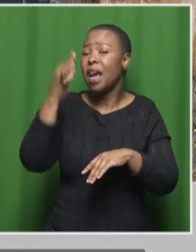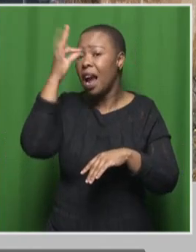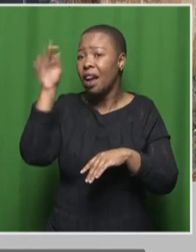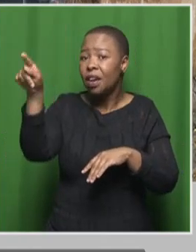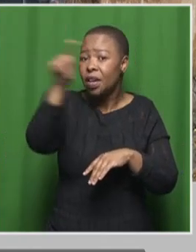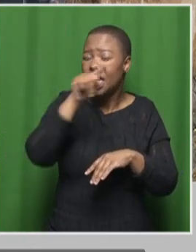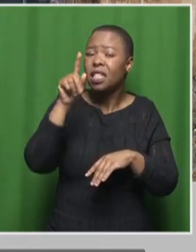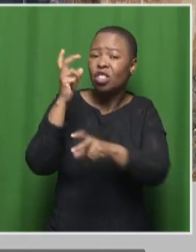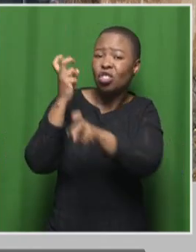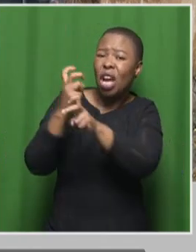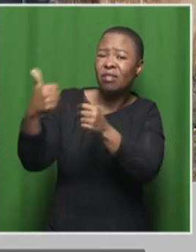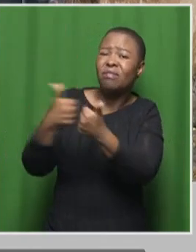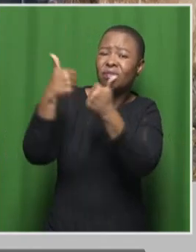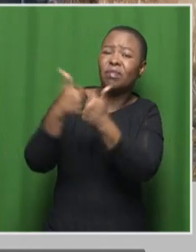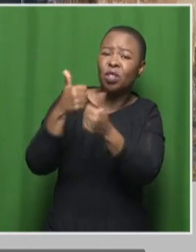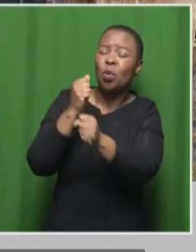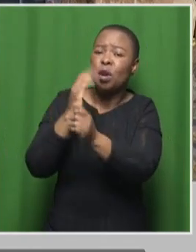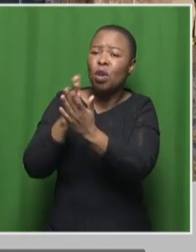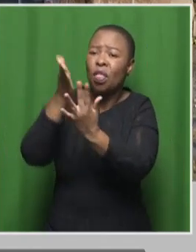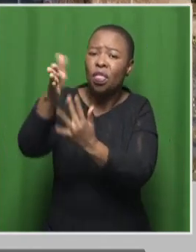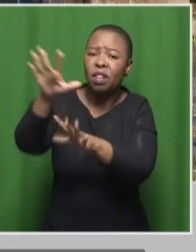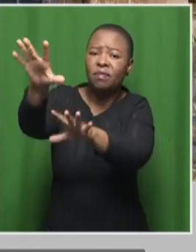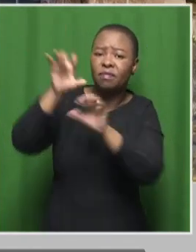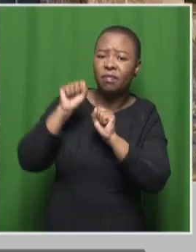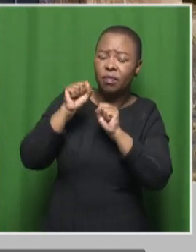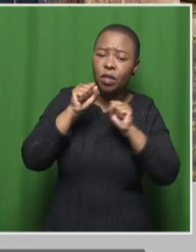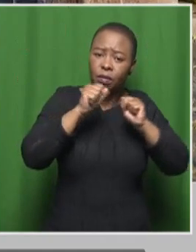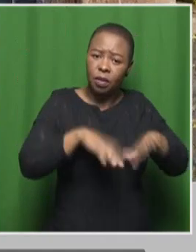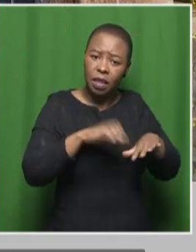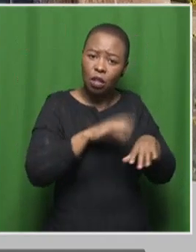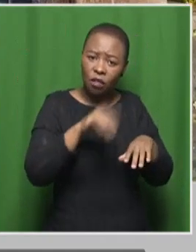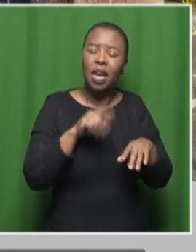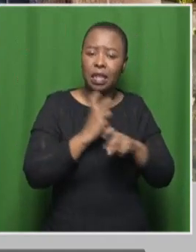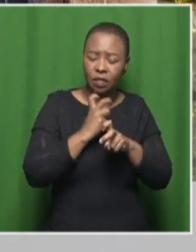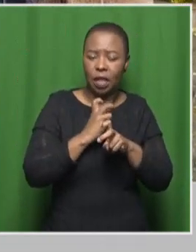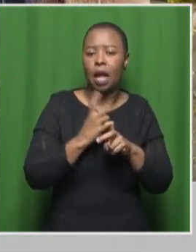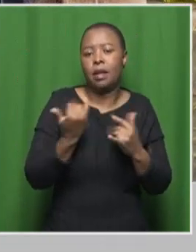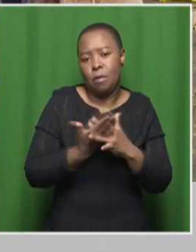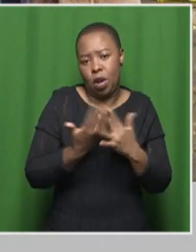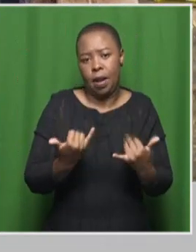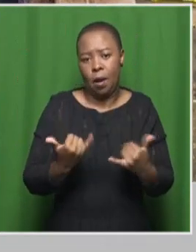challenging in getting those mortal remains back to South Africa. For now, we take a quick ad break.